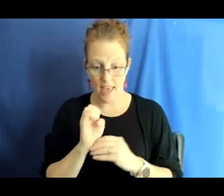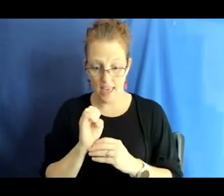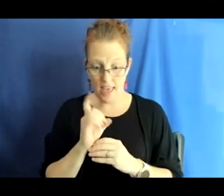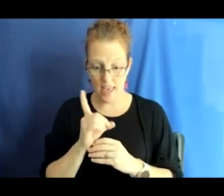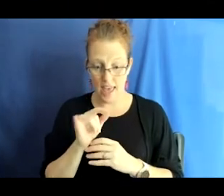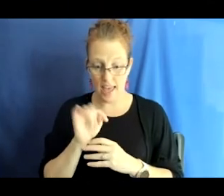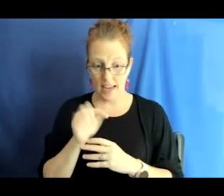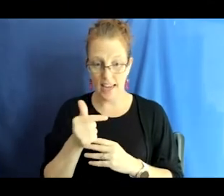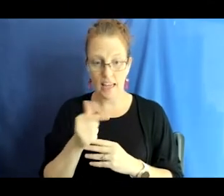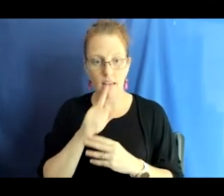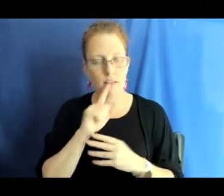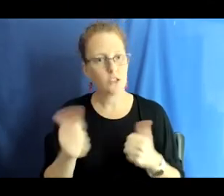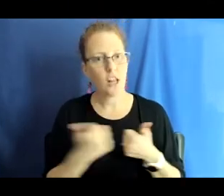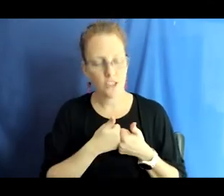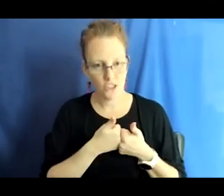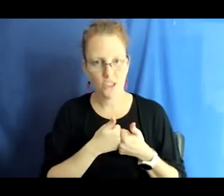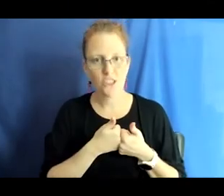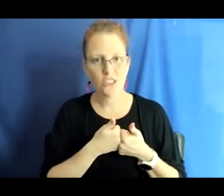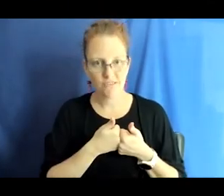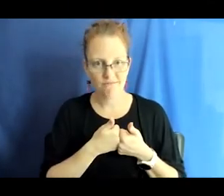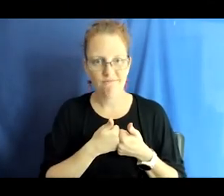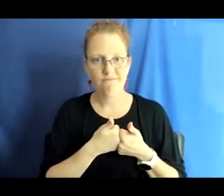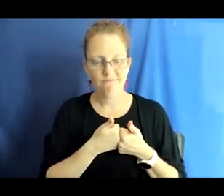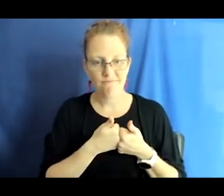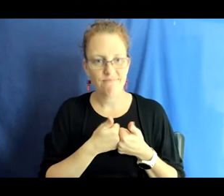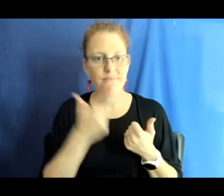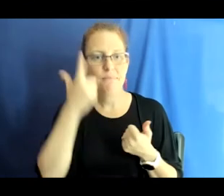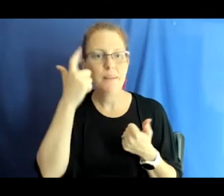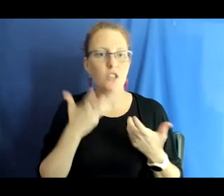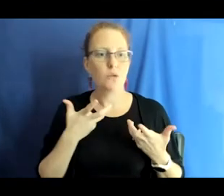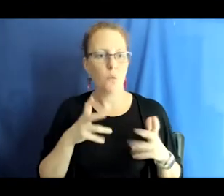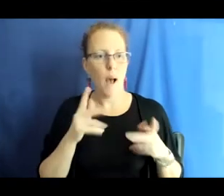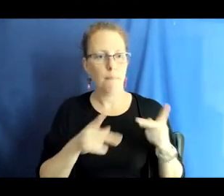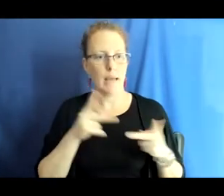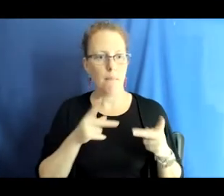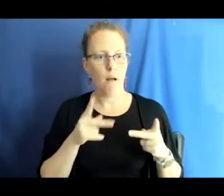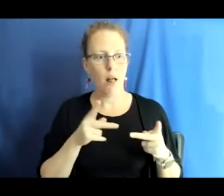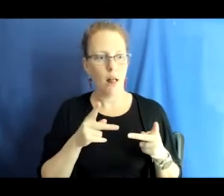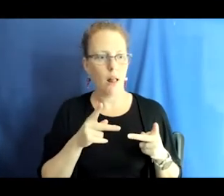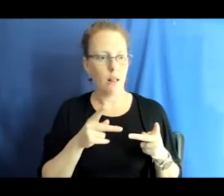because just as you said, you don't want people to like snap out of a feeling.